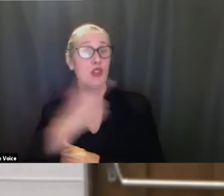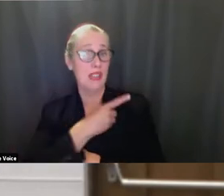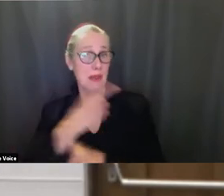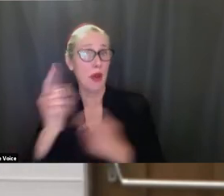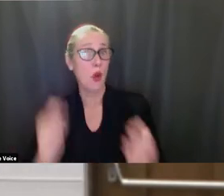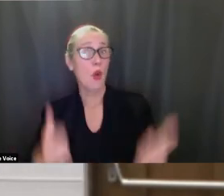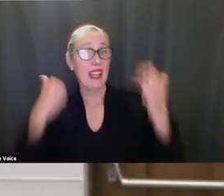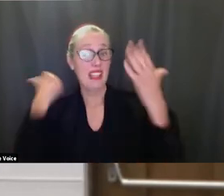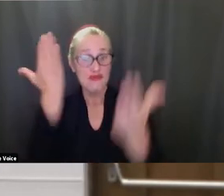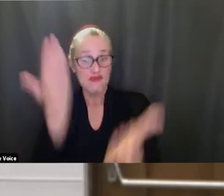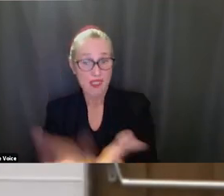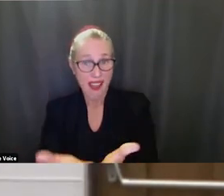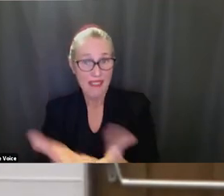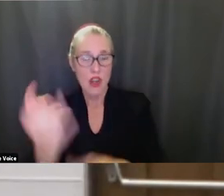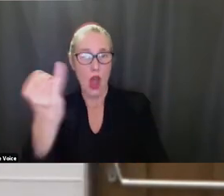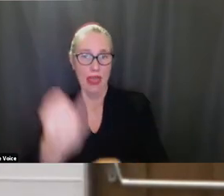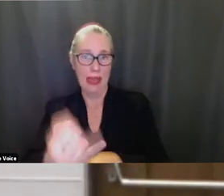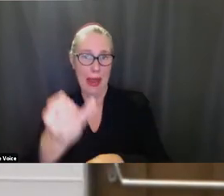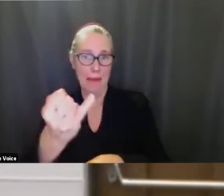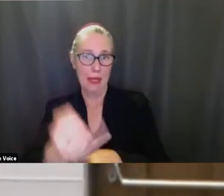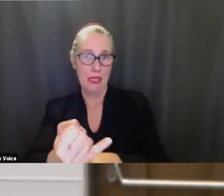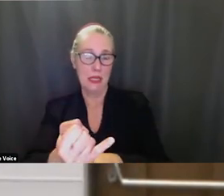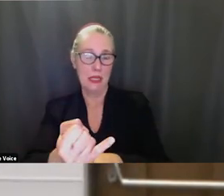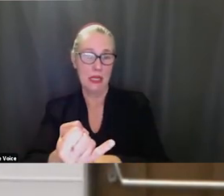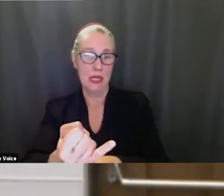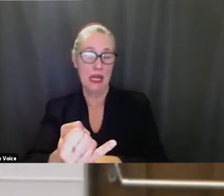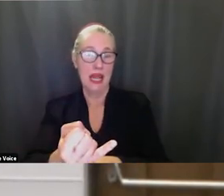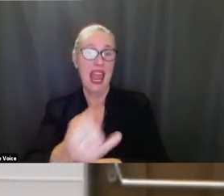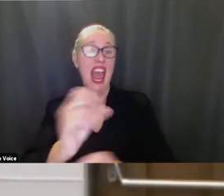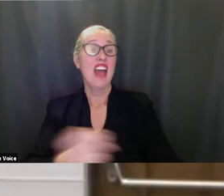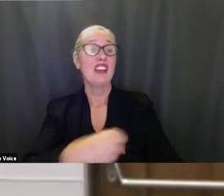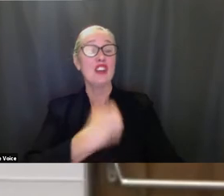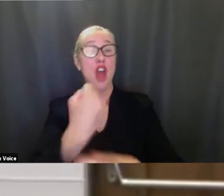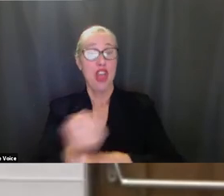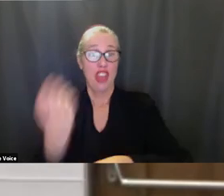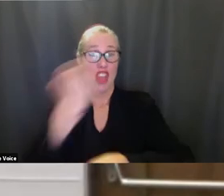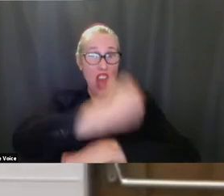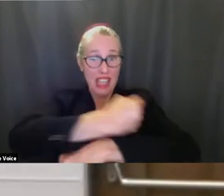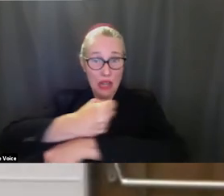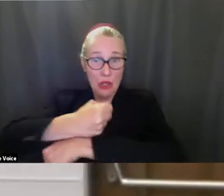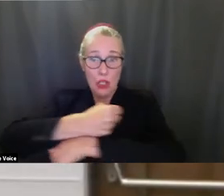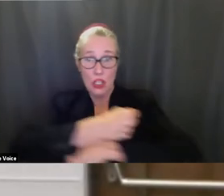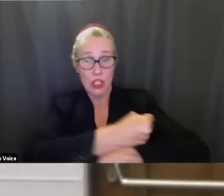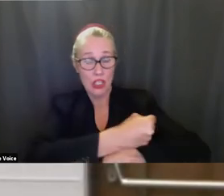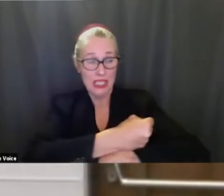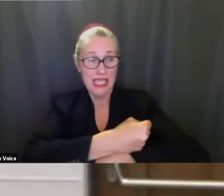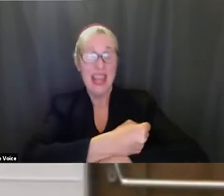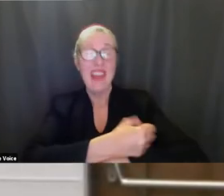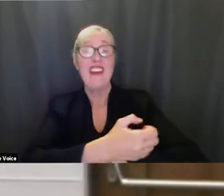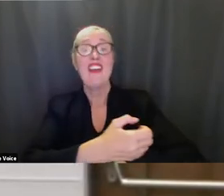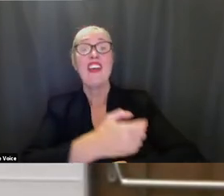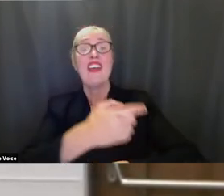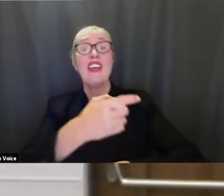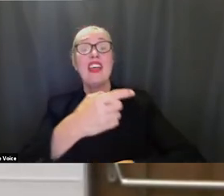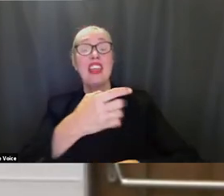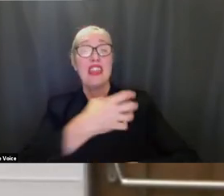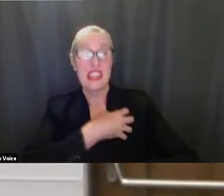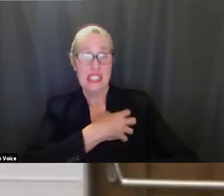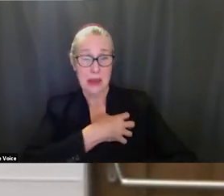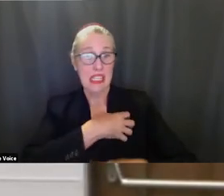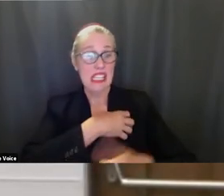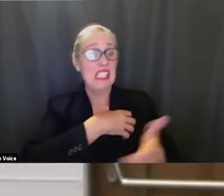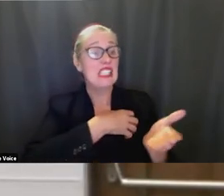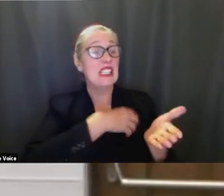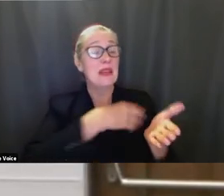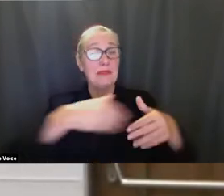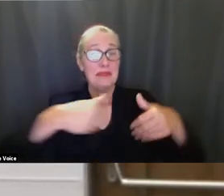on campus and while the lockdown occurred the deputies cleared the school dismissed the lockout